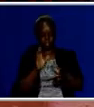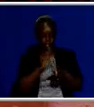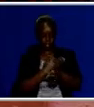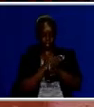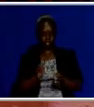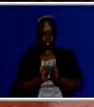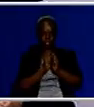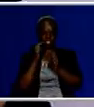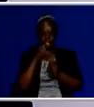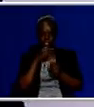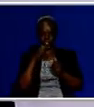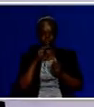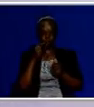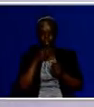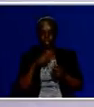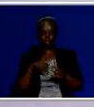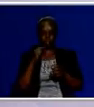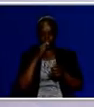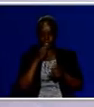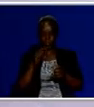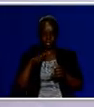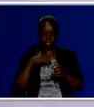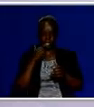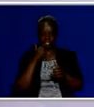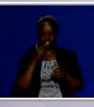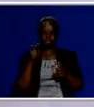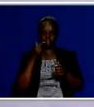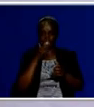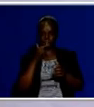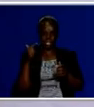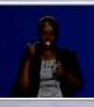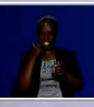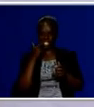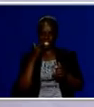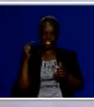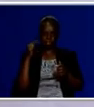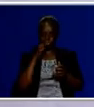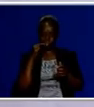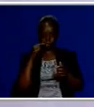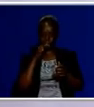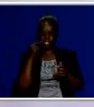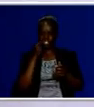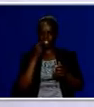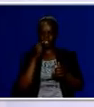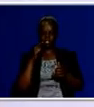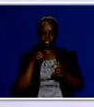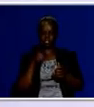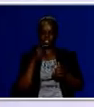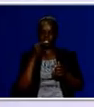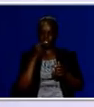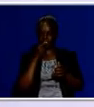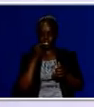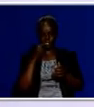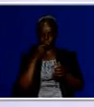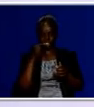children. This is the way I brush my teeth, brush my teeth, brush my teeth. This is